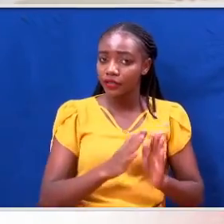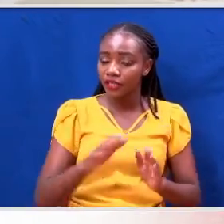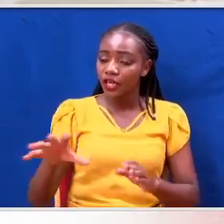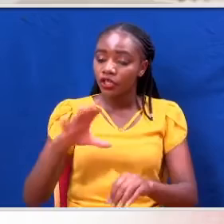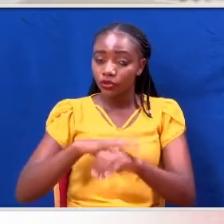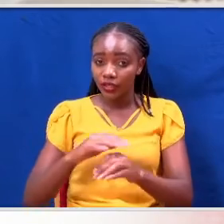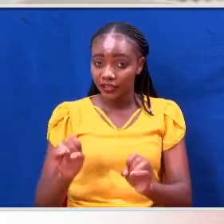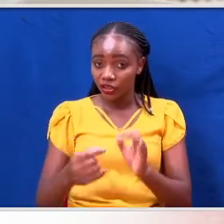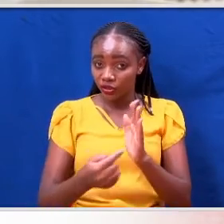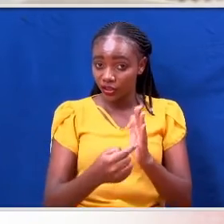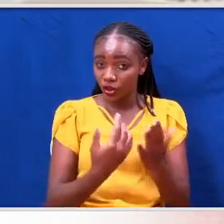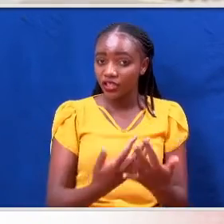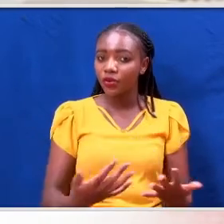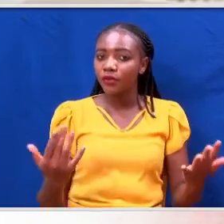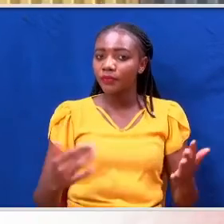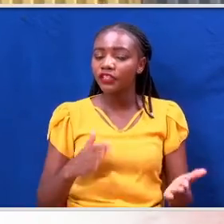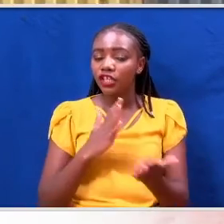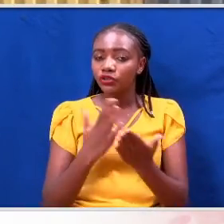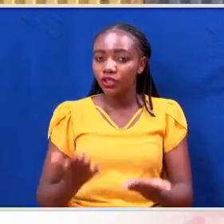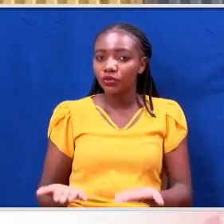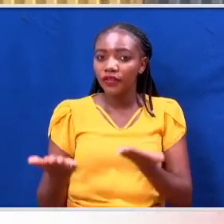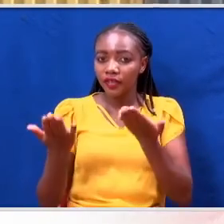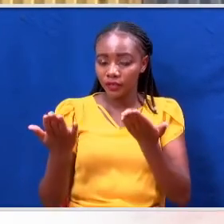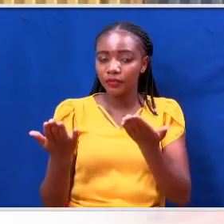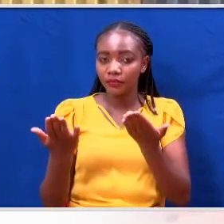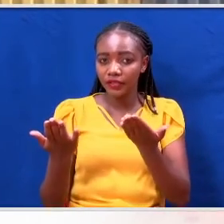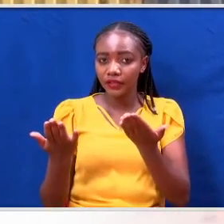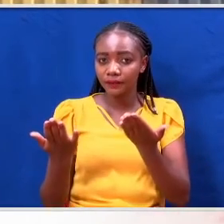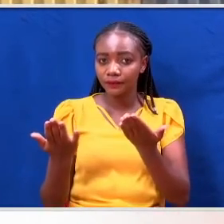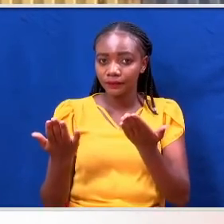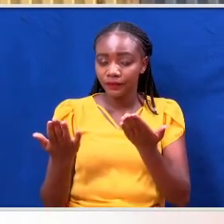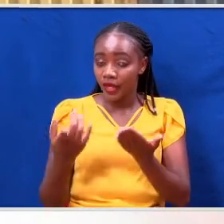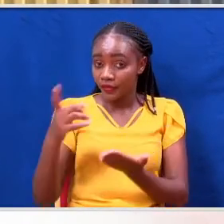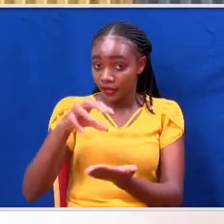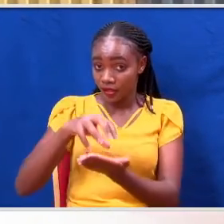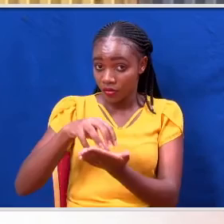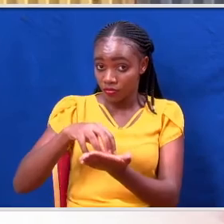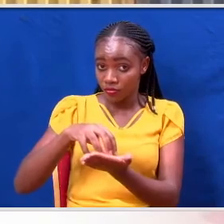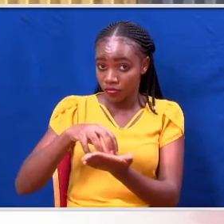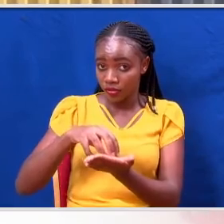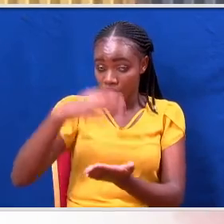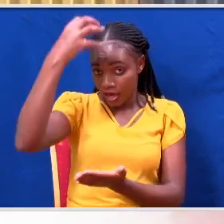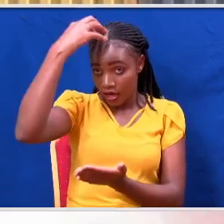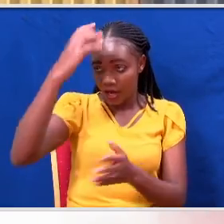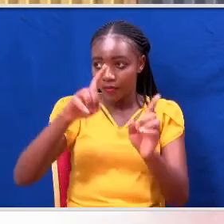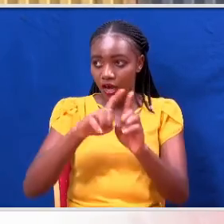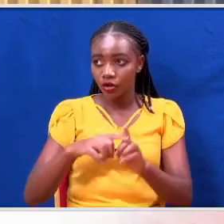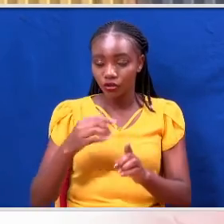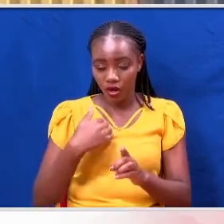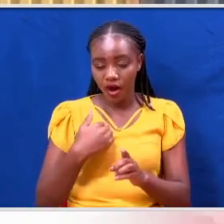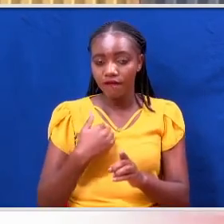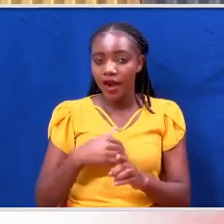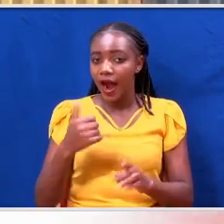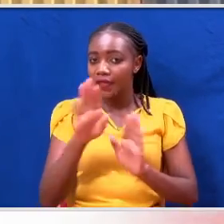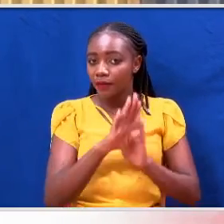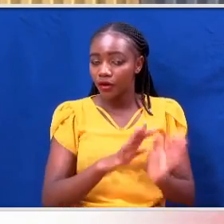new technology equipment to enhance the functionality of the newly launched Lamu port, as well as introduce a livestock disease-free zone to enable